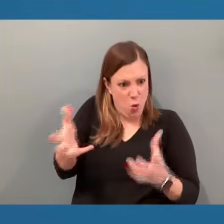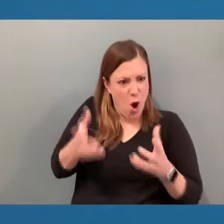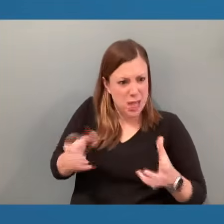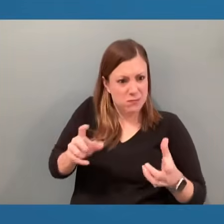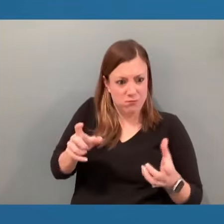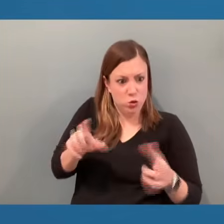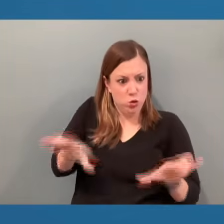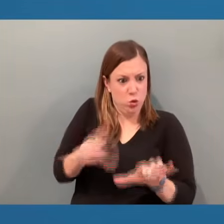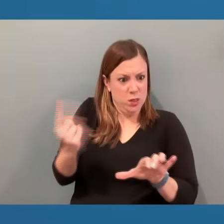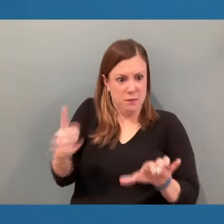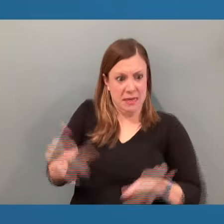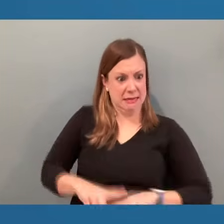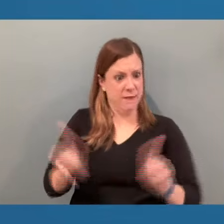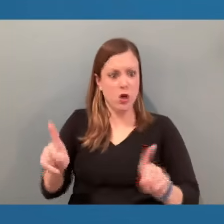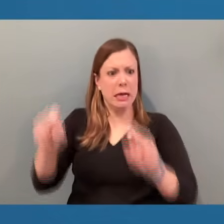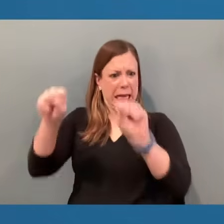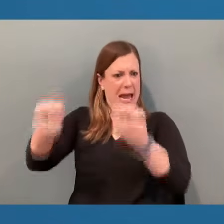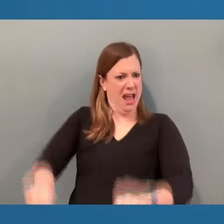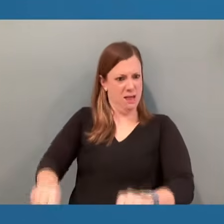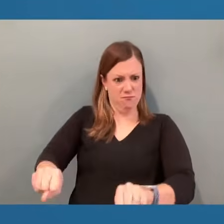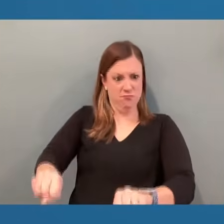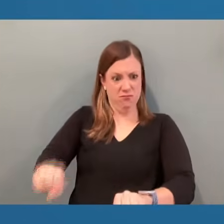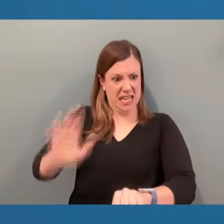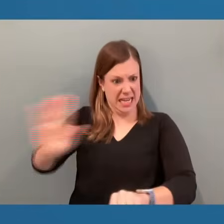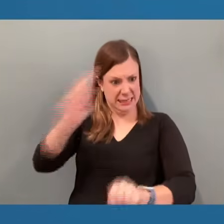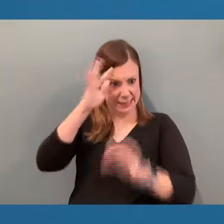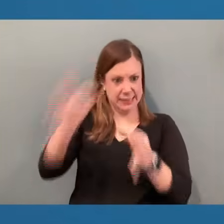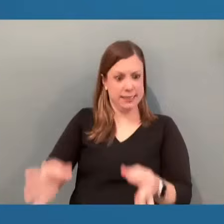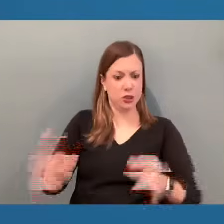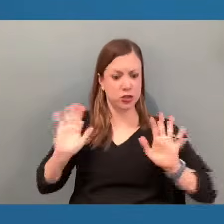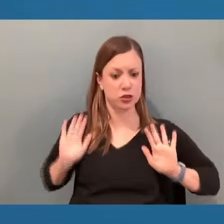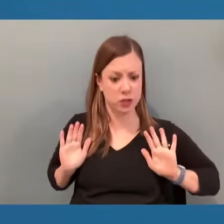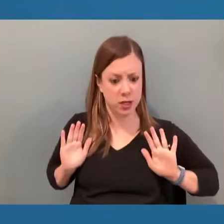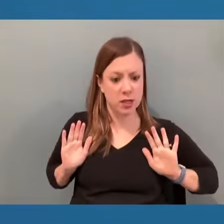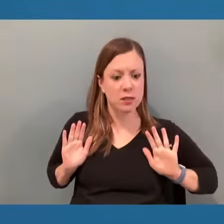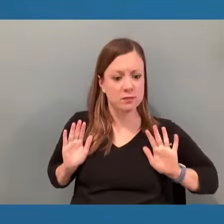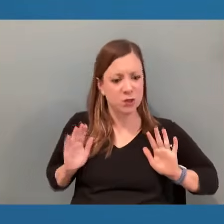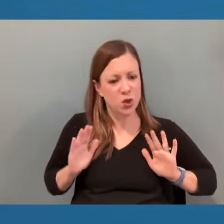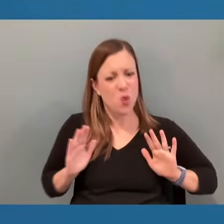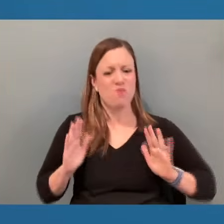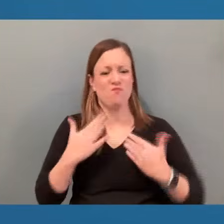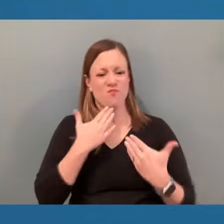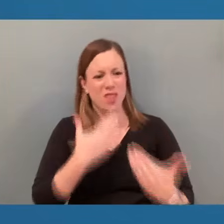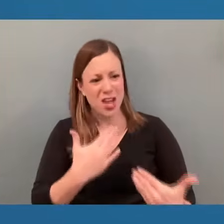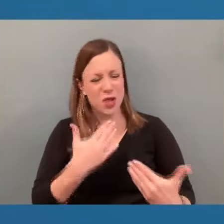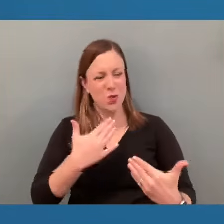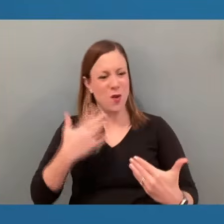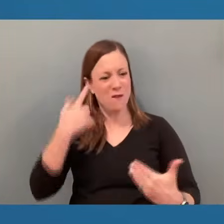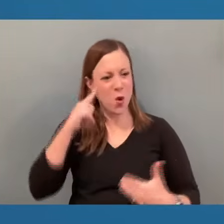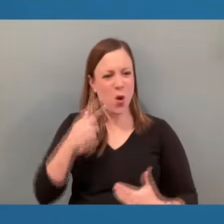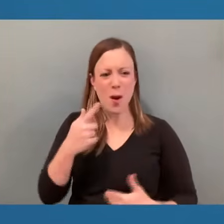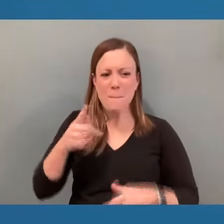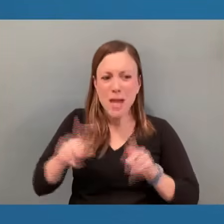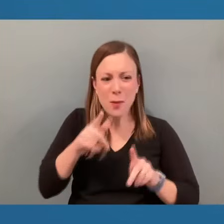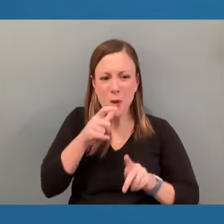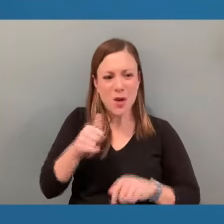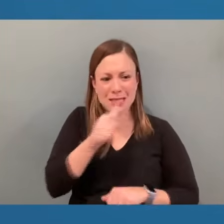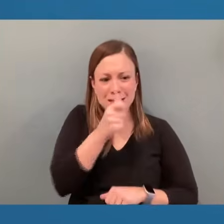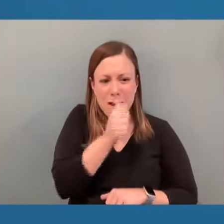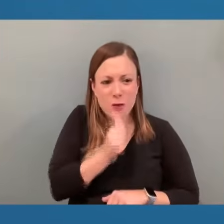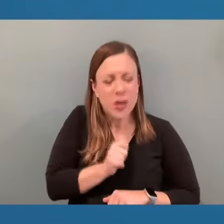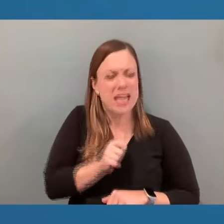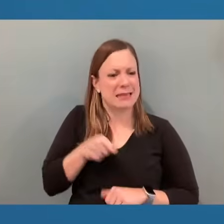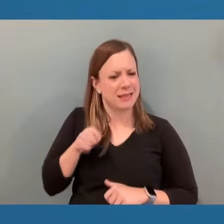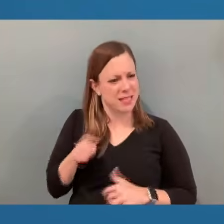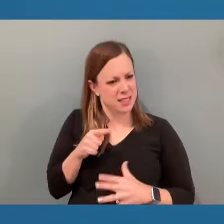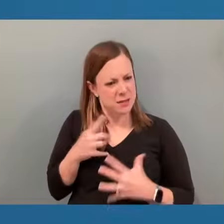though, without the next speaker, my assembly partner, who has helped guide this effort, who walked with me